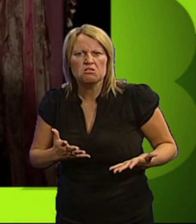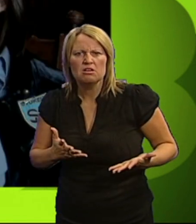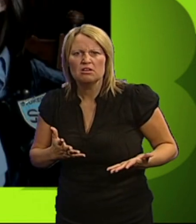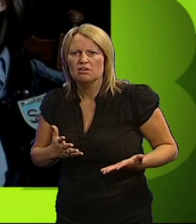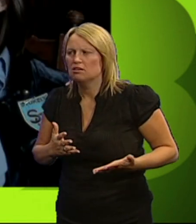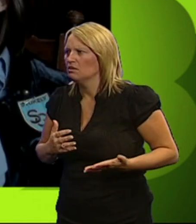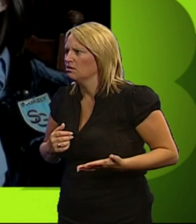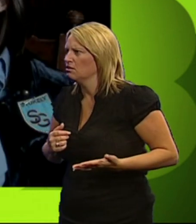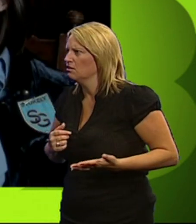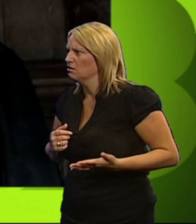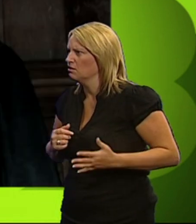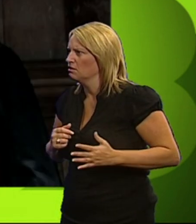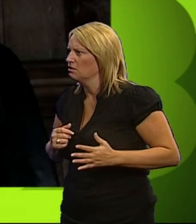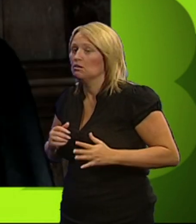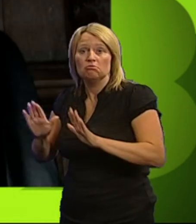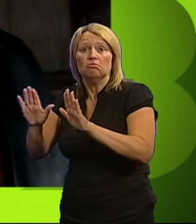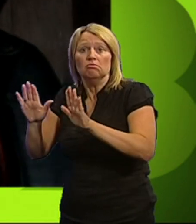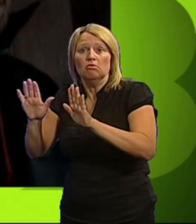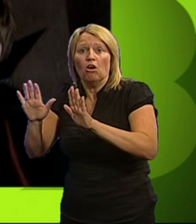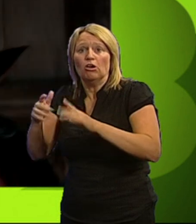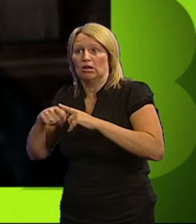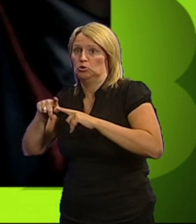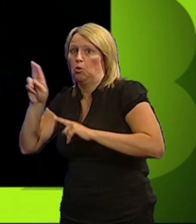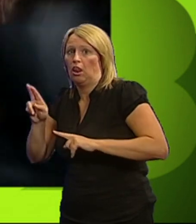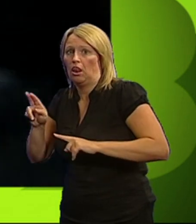you're a girl. Look, I've got to get to school.